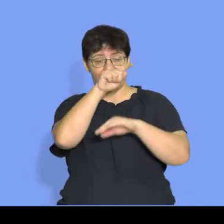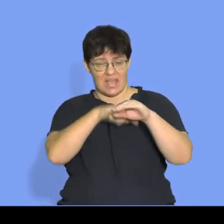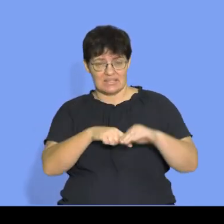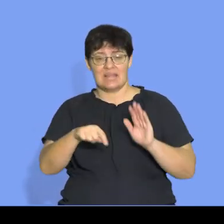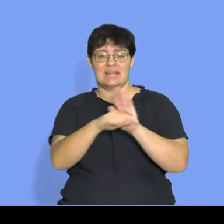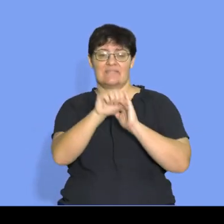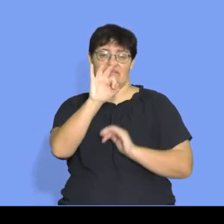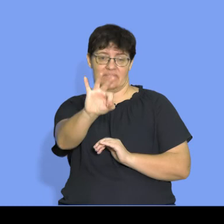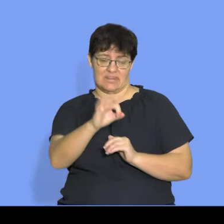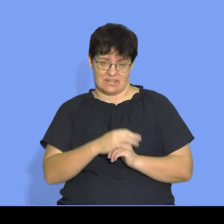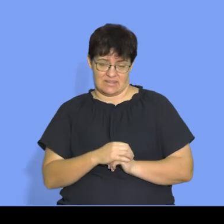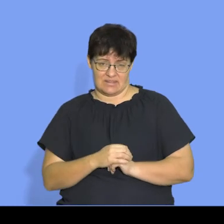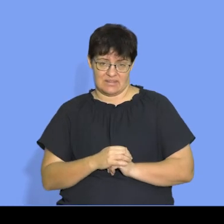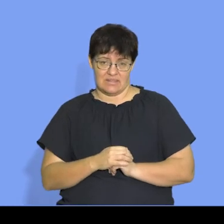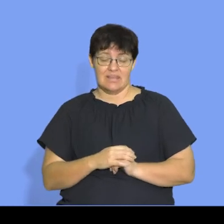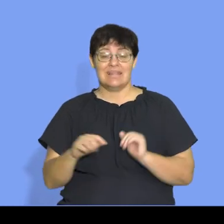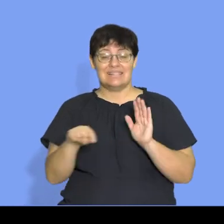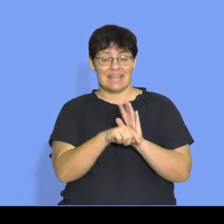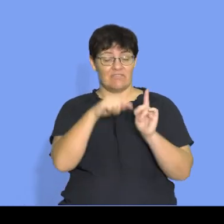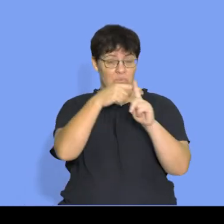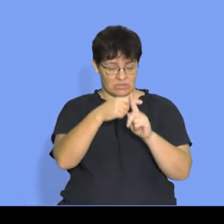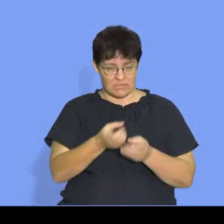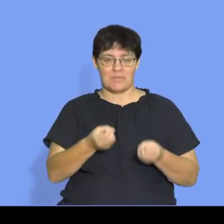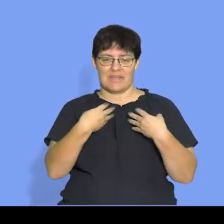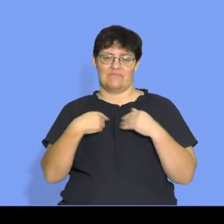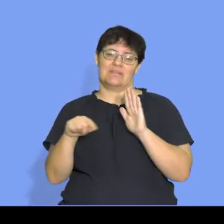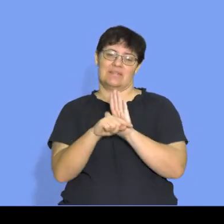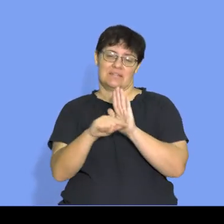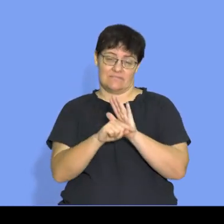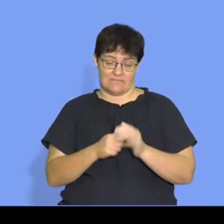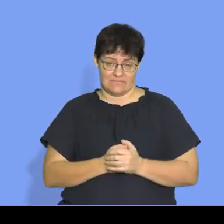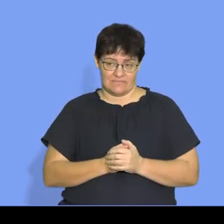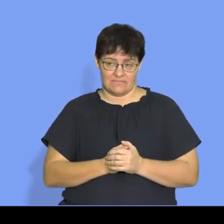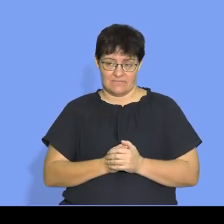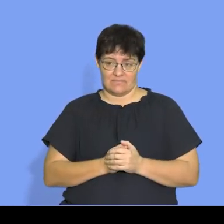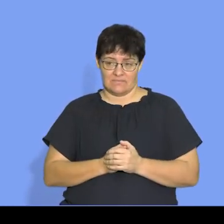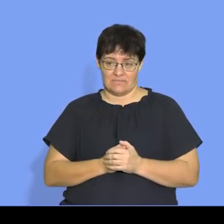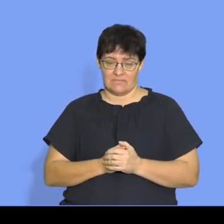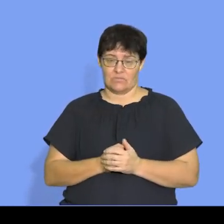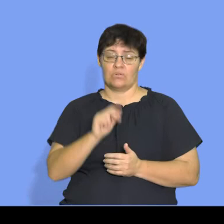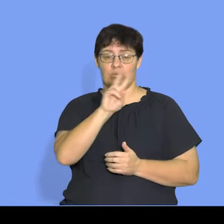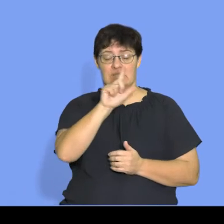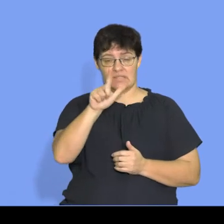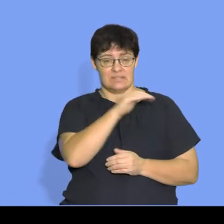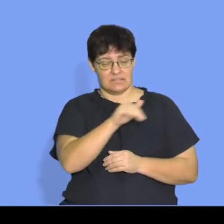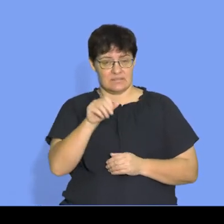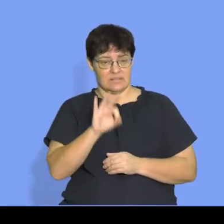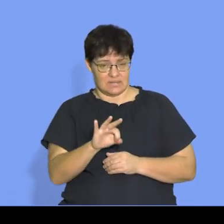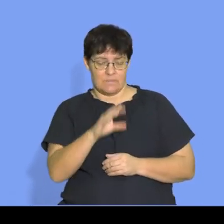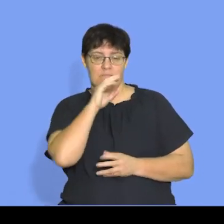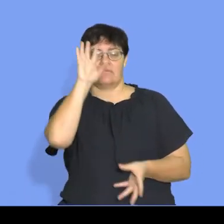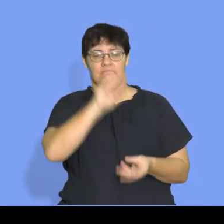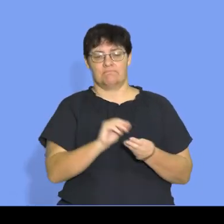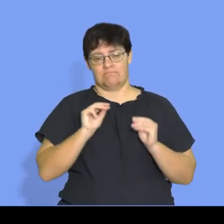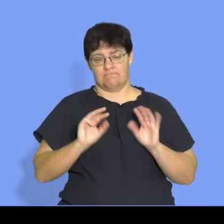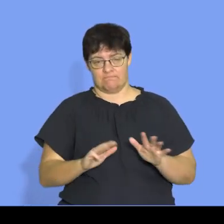3, right? So negative and positive will give me negative, and then 27 divided by 3 is 9.